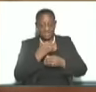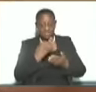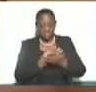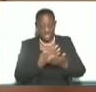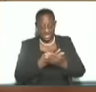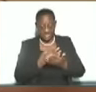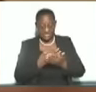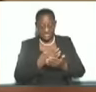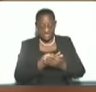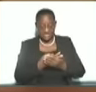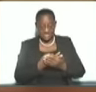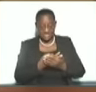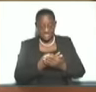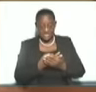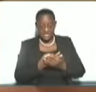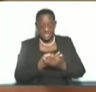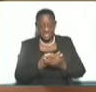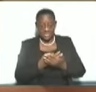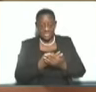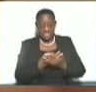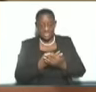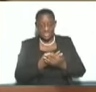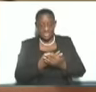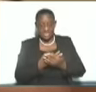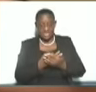that as a hemispheric